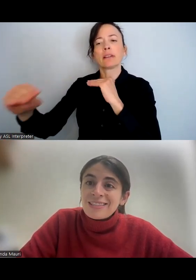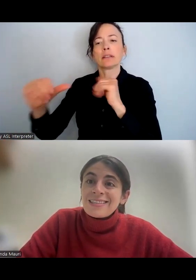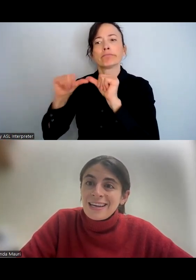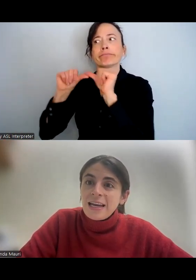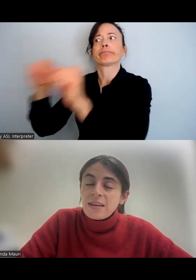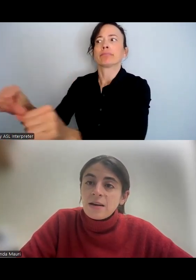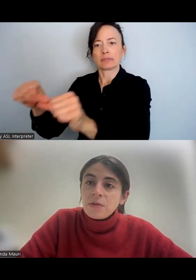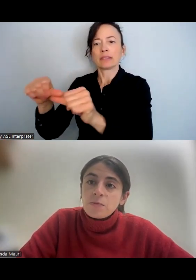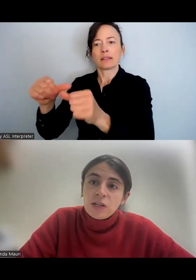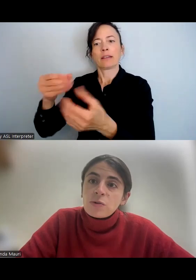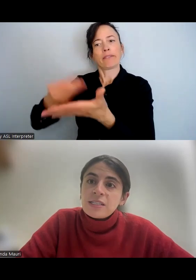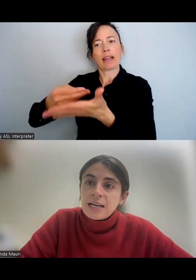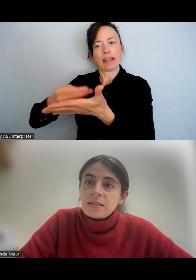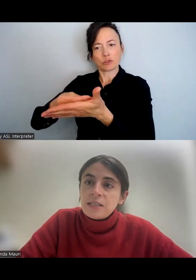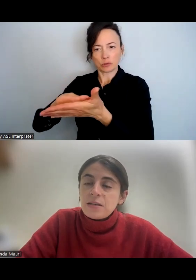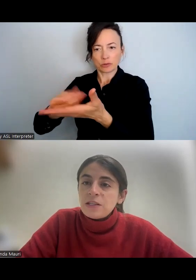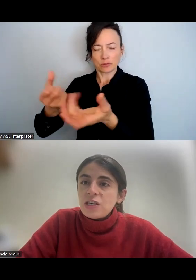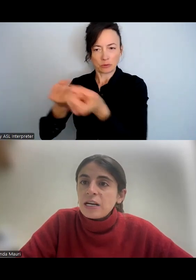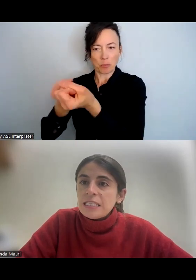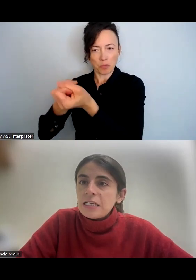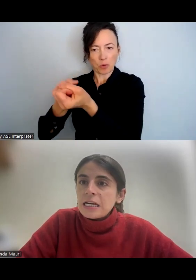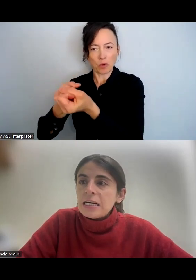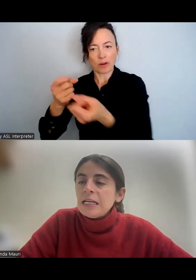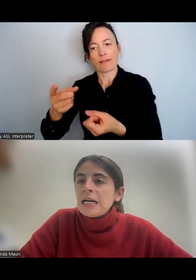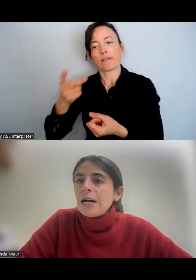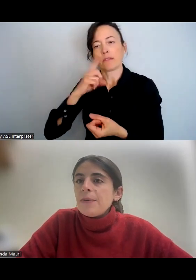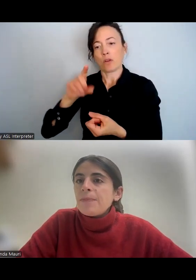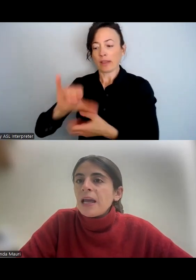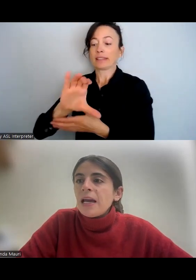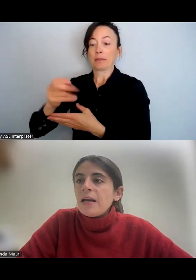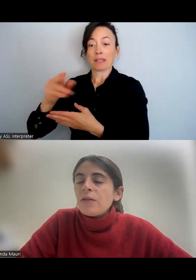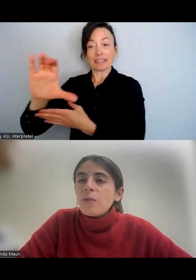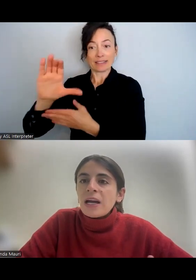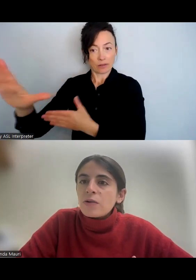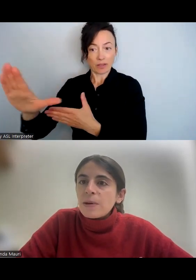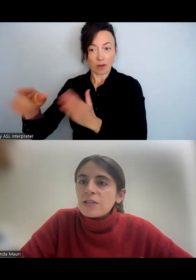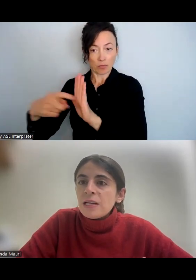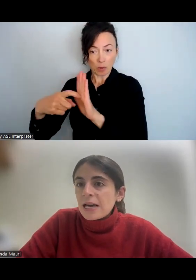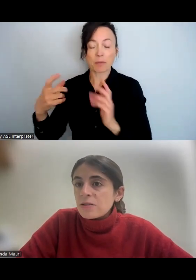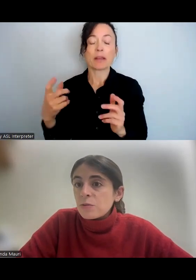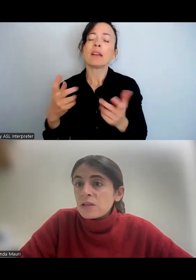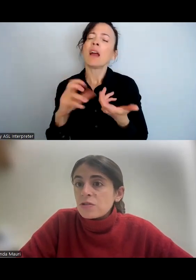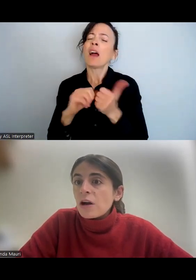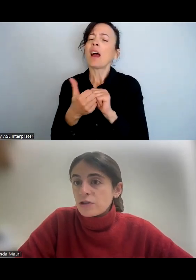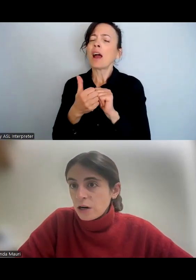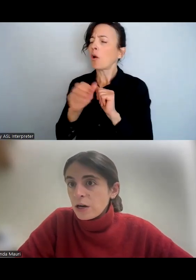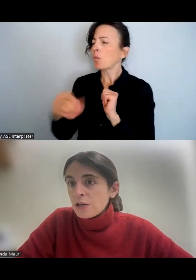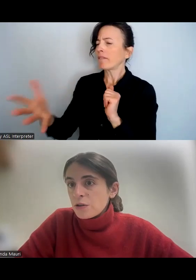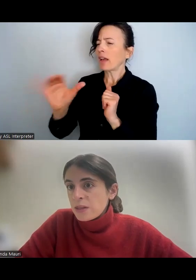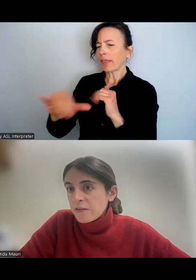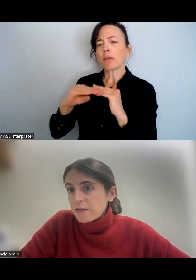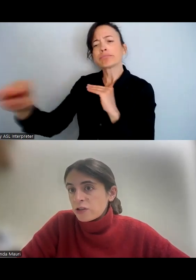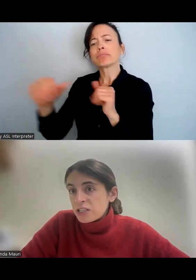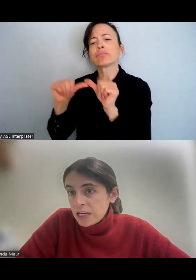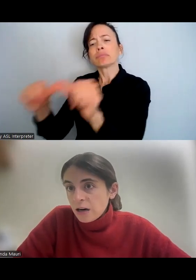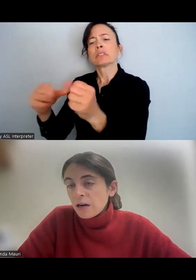launch and sustain the resource-intensive CCBHC criteria. And the way it goes about doing that is through the structure. So